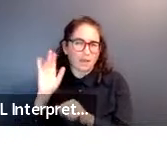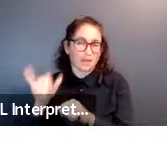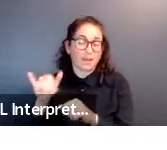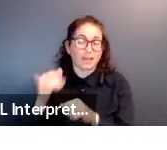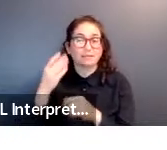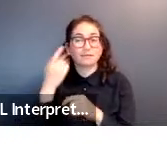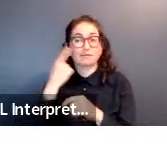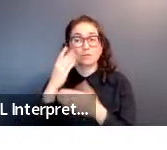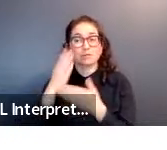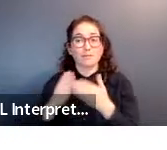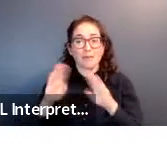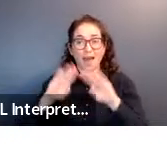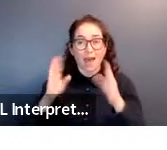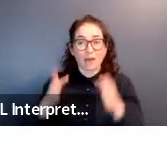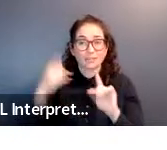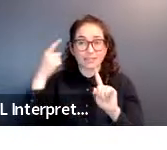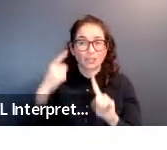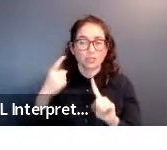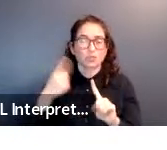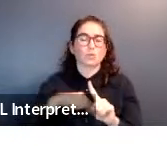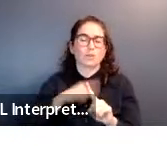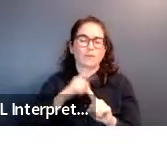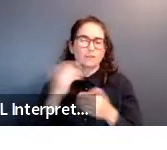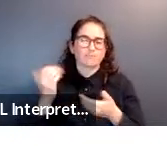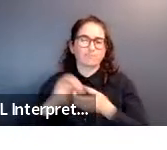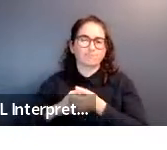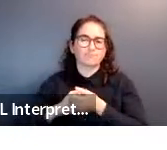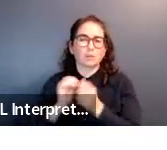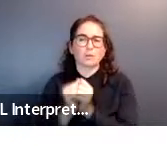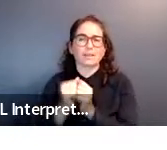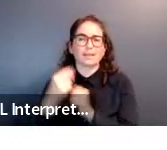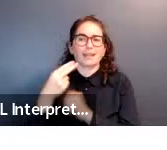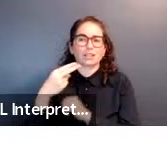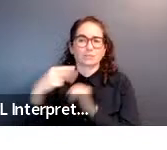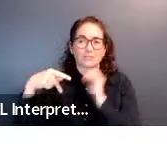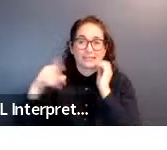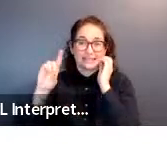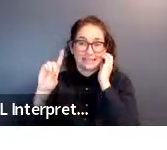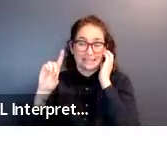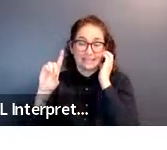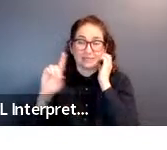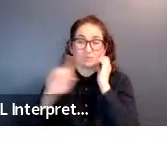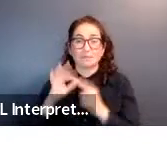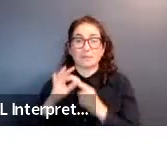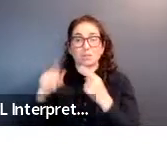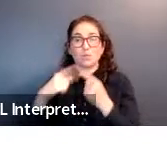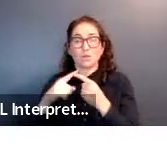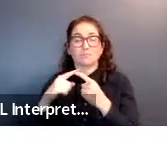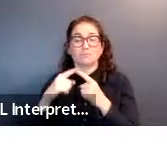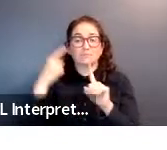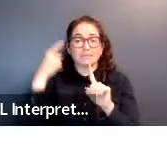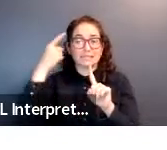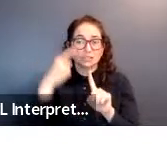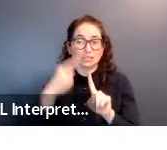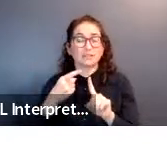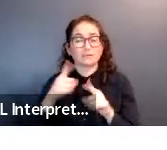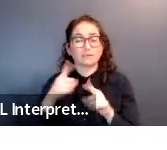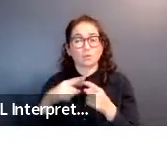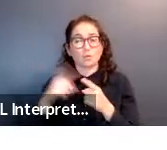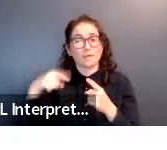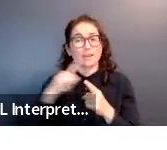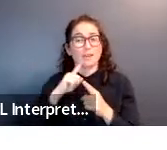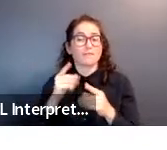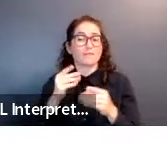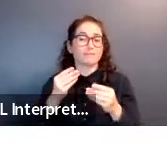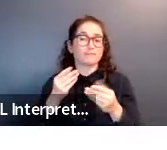that we talked about, we partner very closely with HPD, especially when the initiatives are